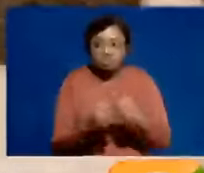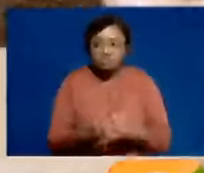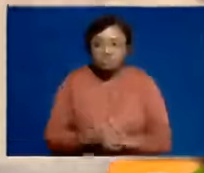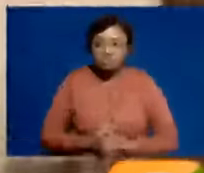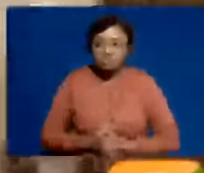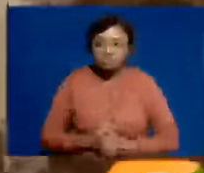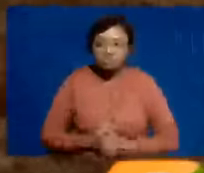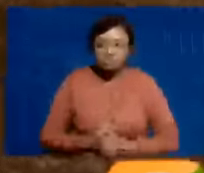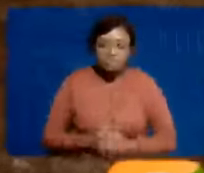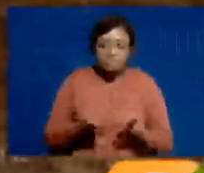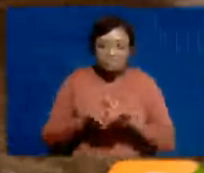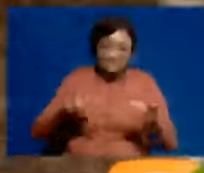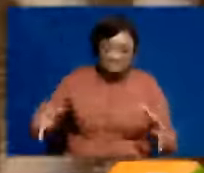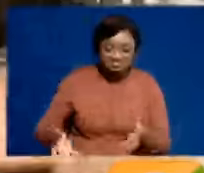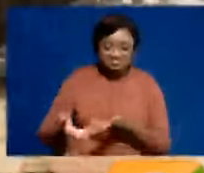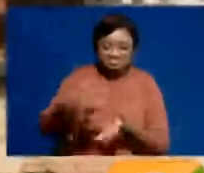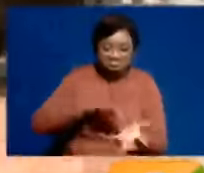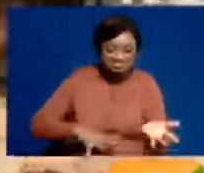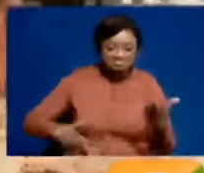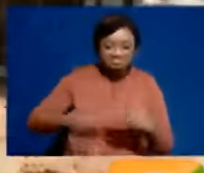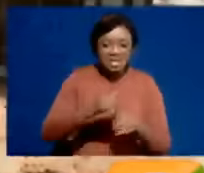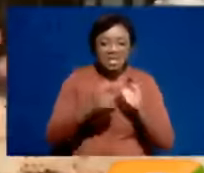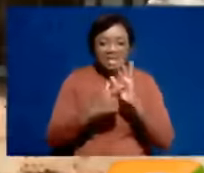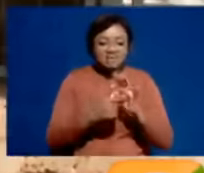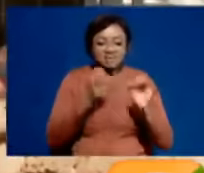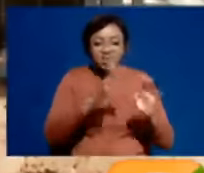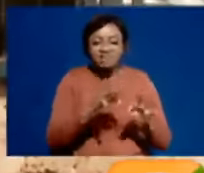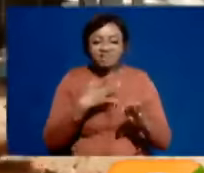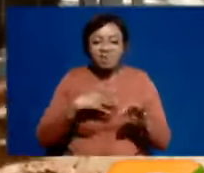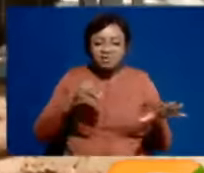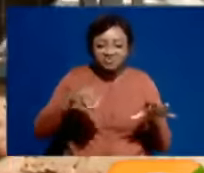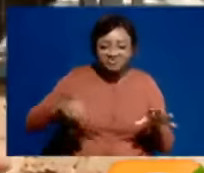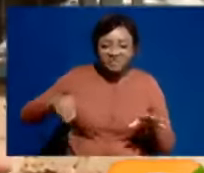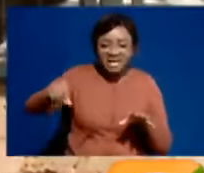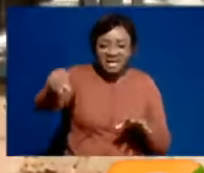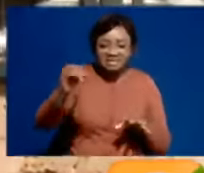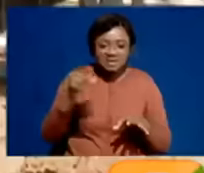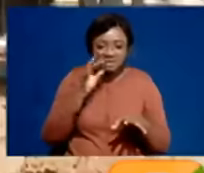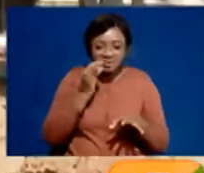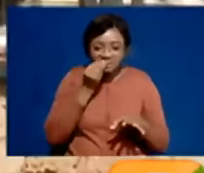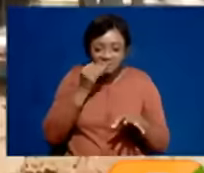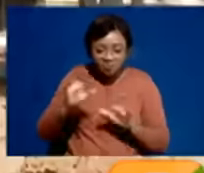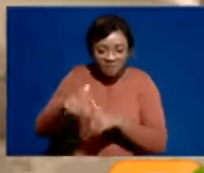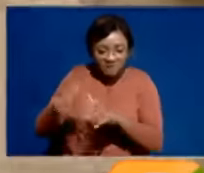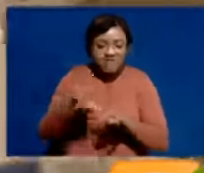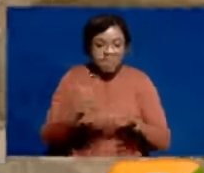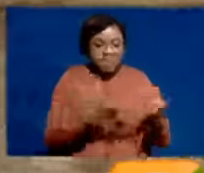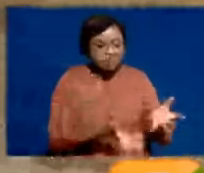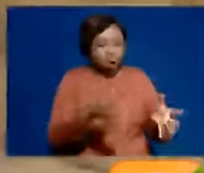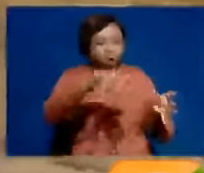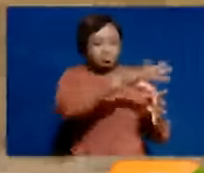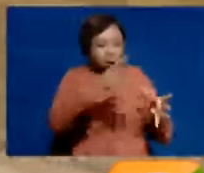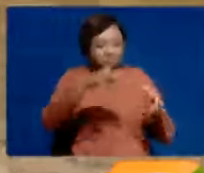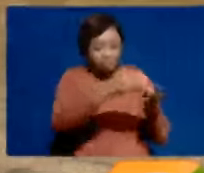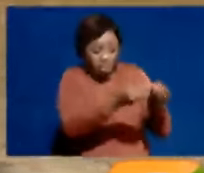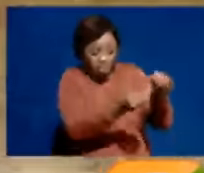like compost. It's just the way you heap in some things and then you find them decomposing. Having started off